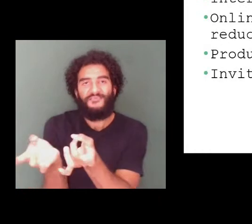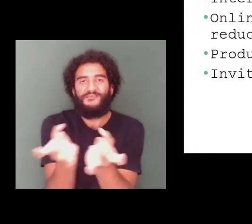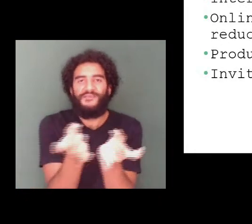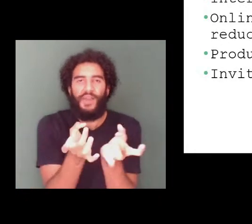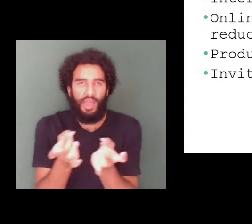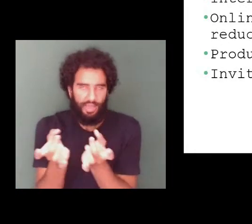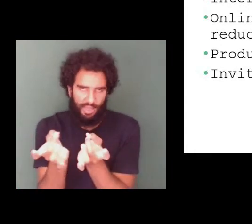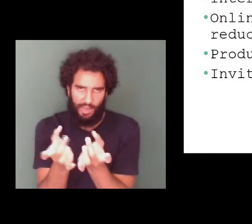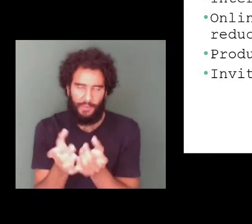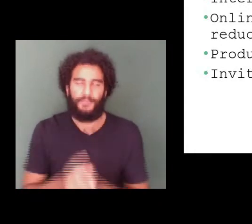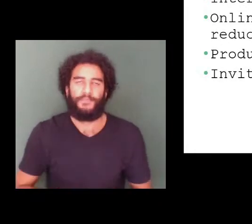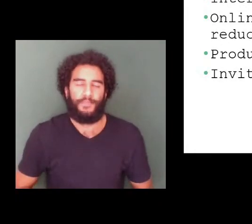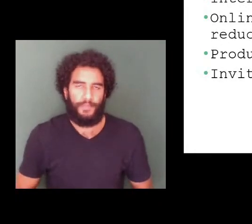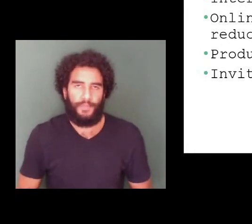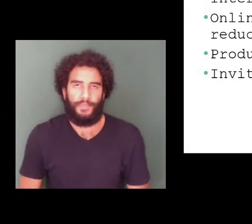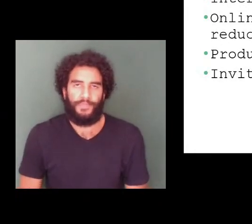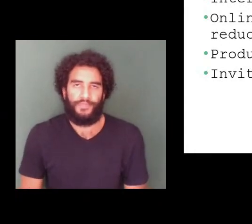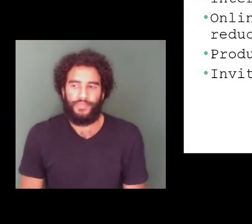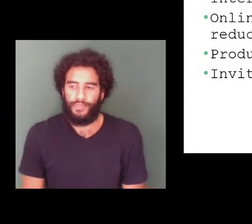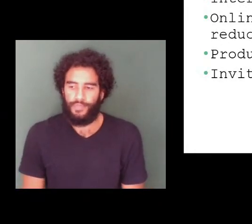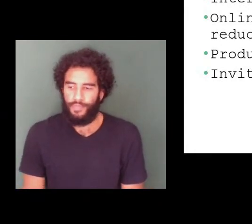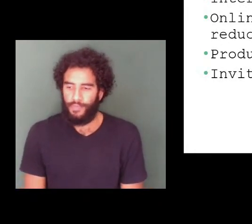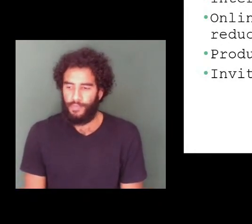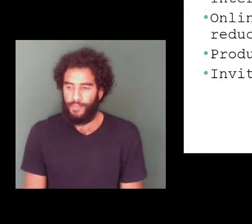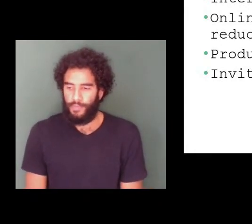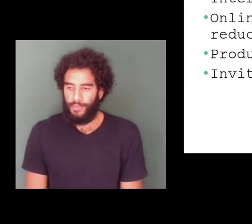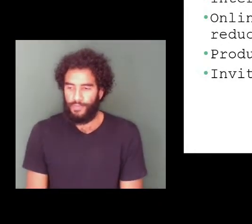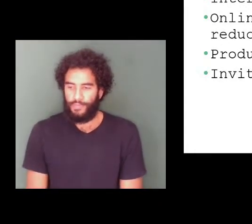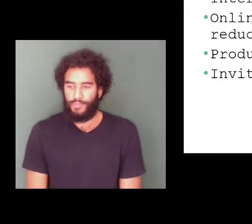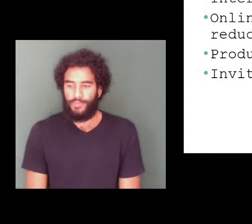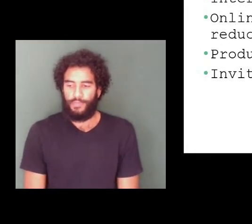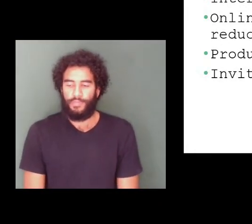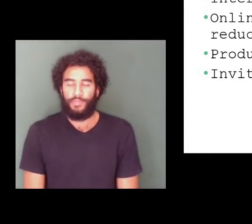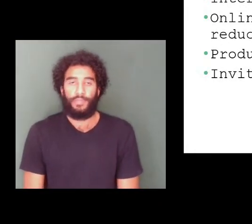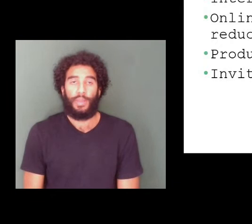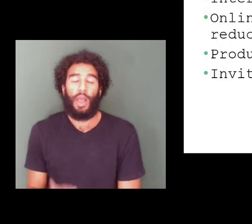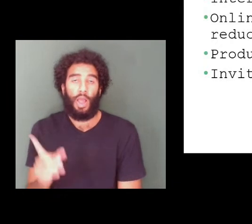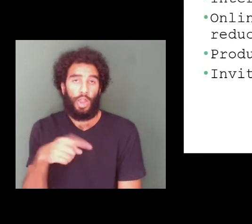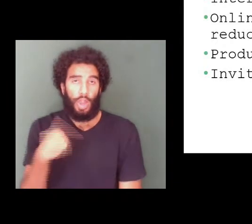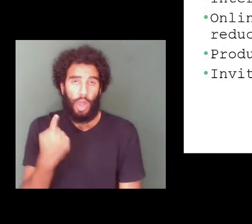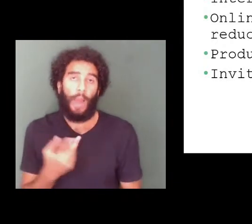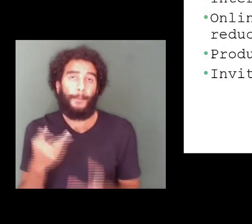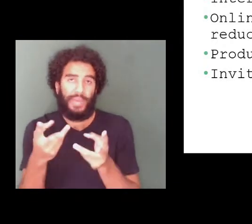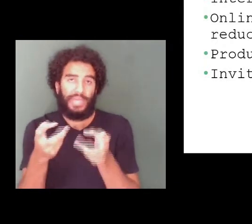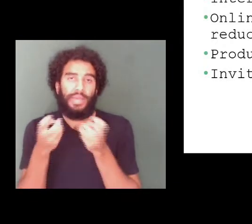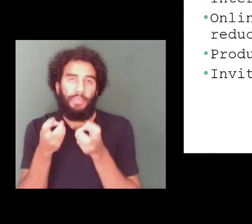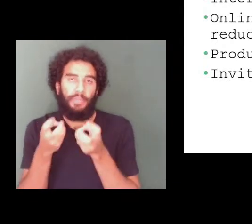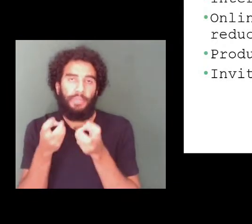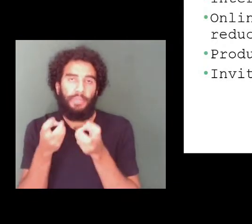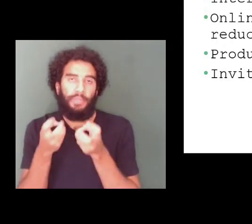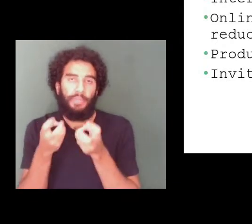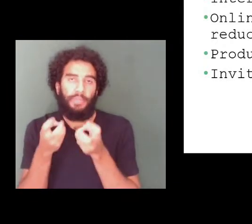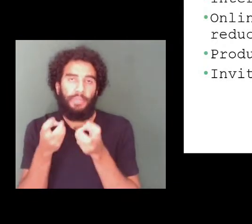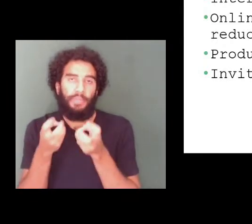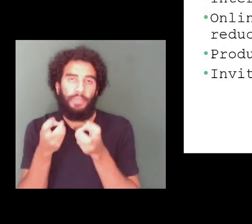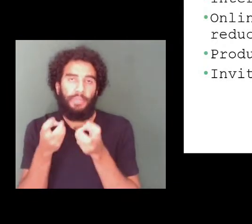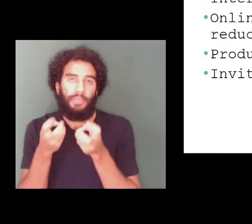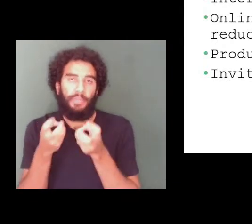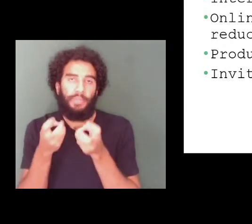space. Advertising videos that we've seen are appearing in internet sites. Print ads are now showing up, in online